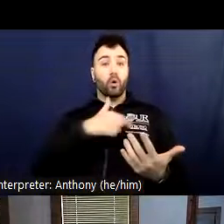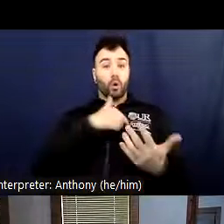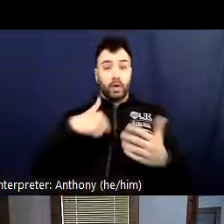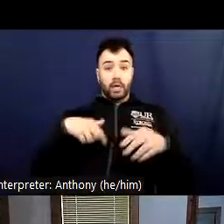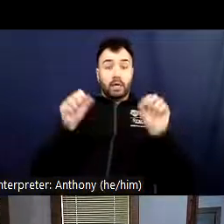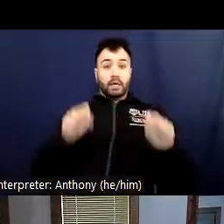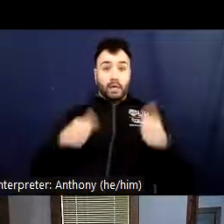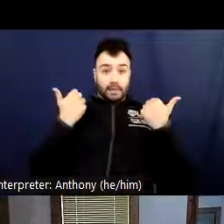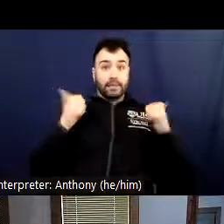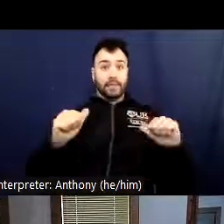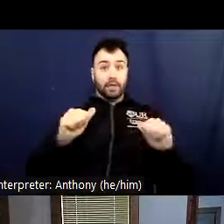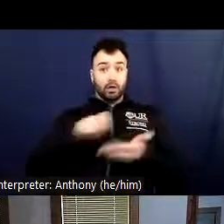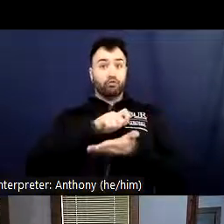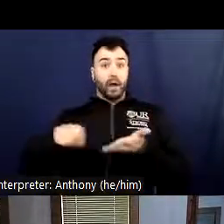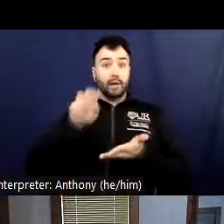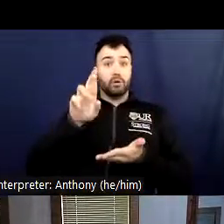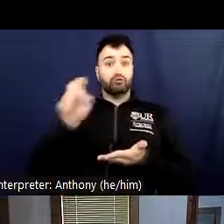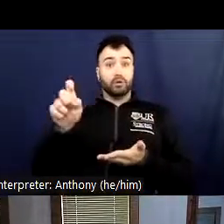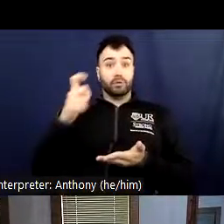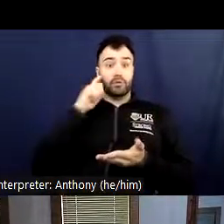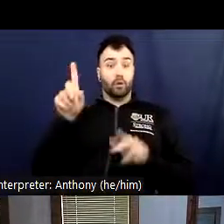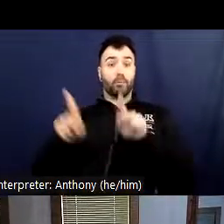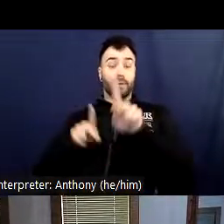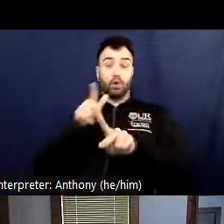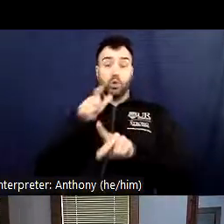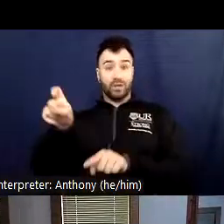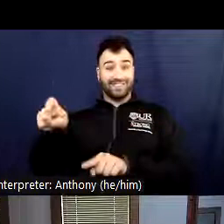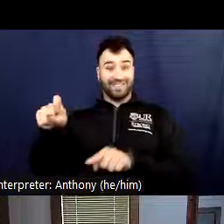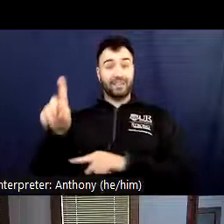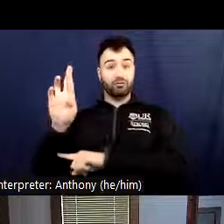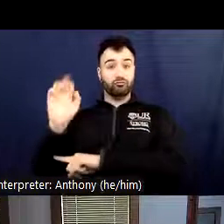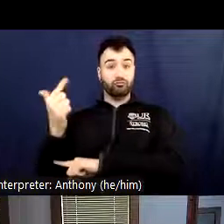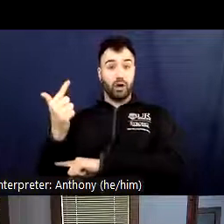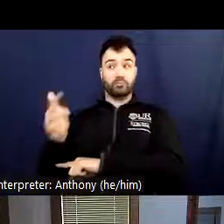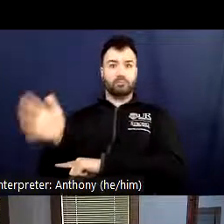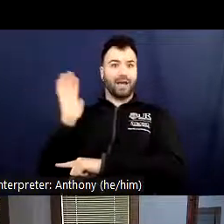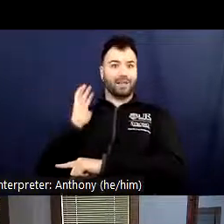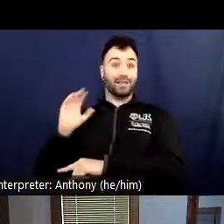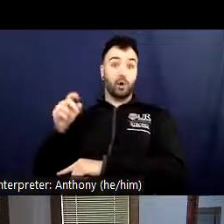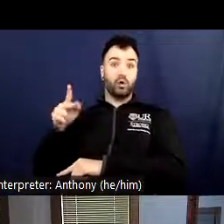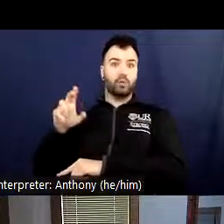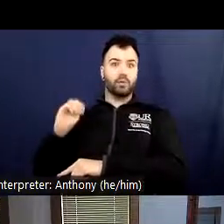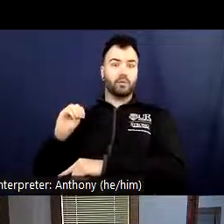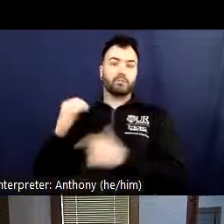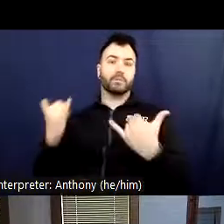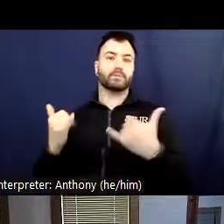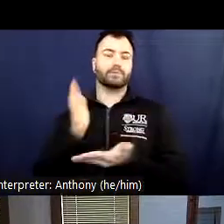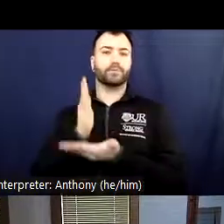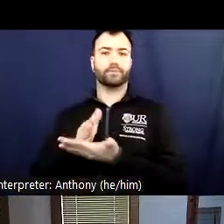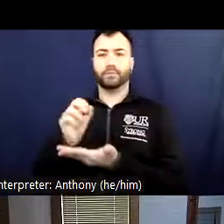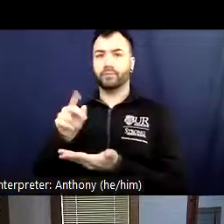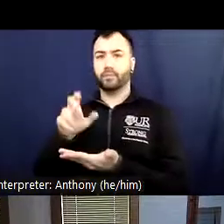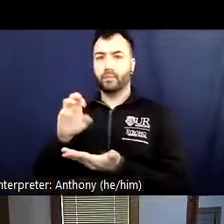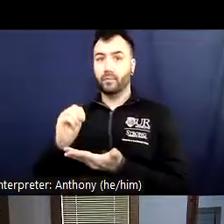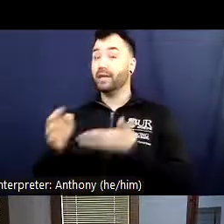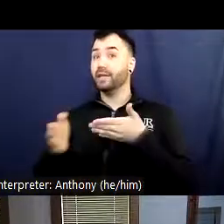drugs to people who needed opium or opioids for pain, we don't do that anymore. In order to